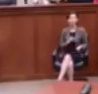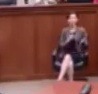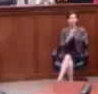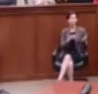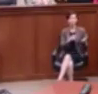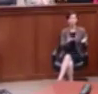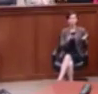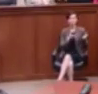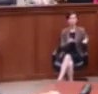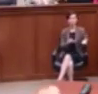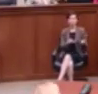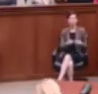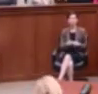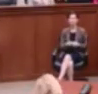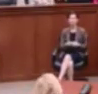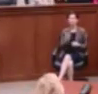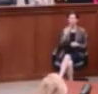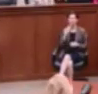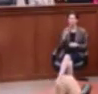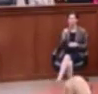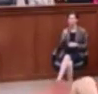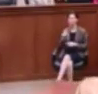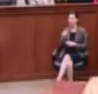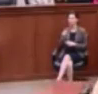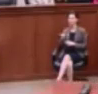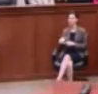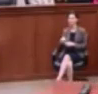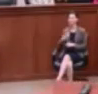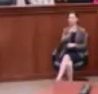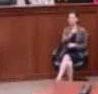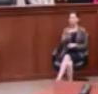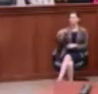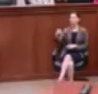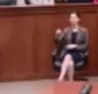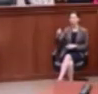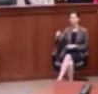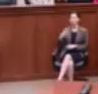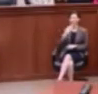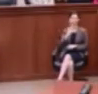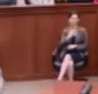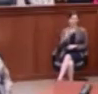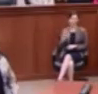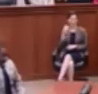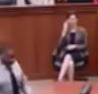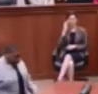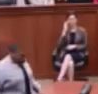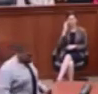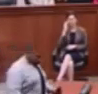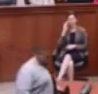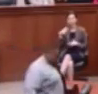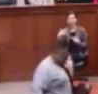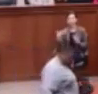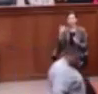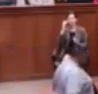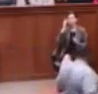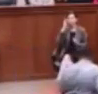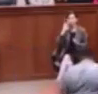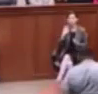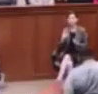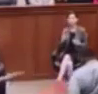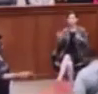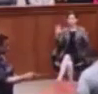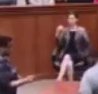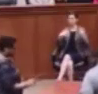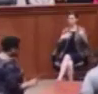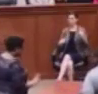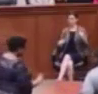motion? So moved. Thank you, Mr. Garvey, and a second, Ms. Holloway. Thank you very much. So Superintendent